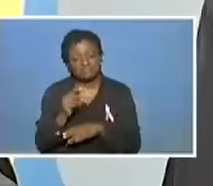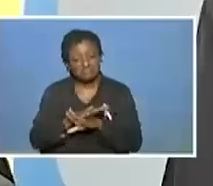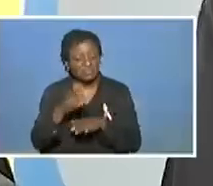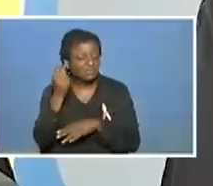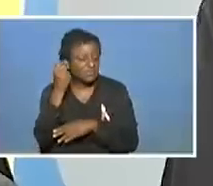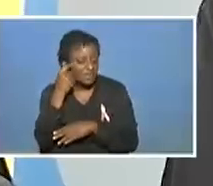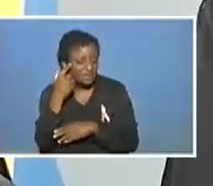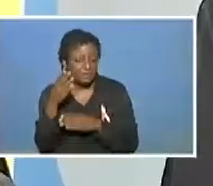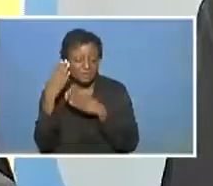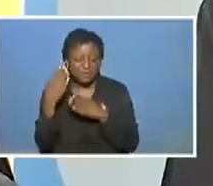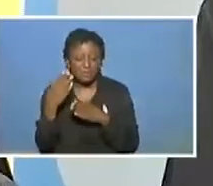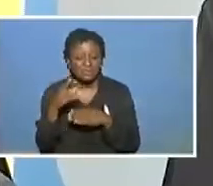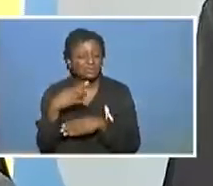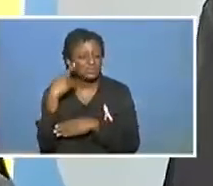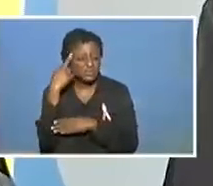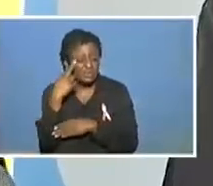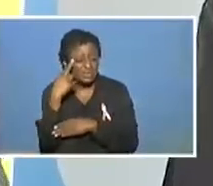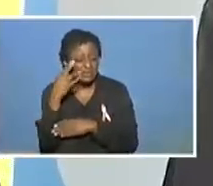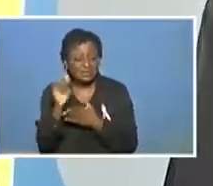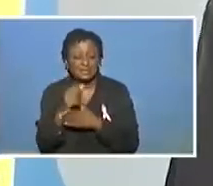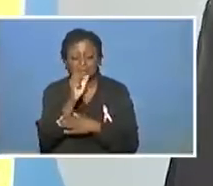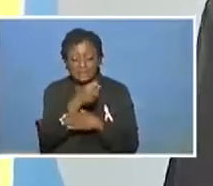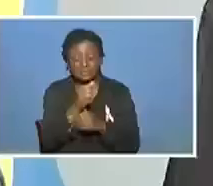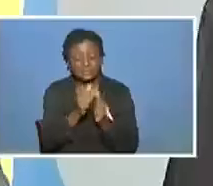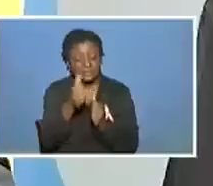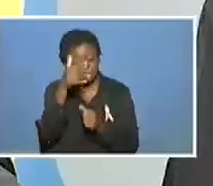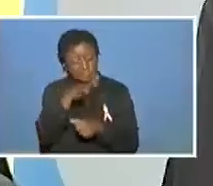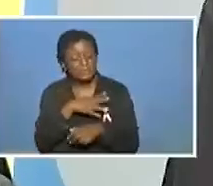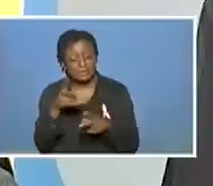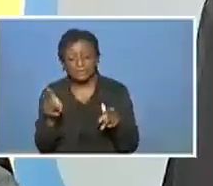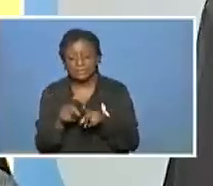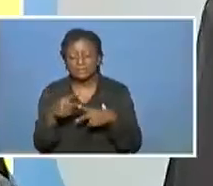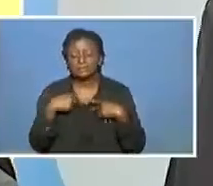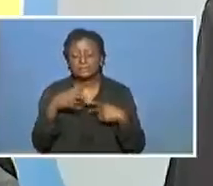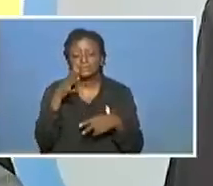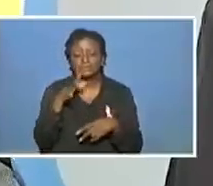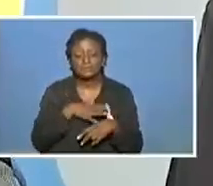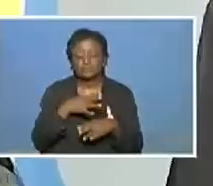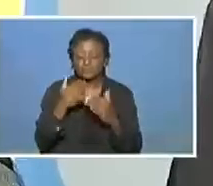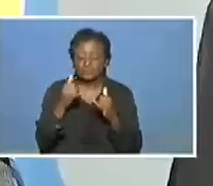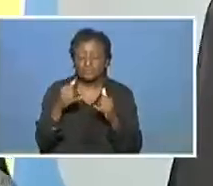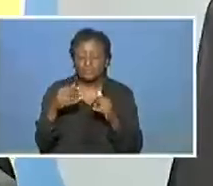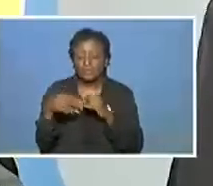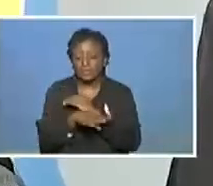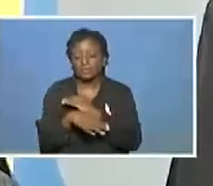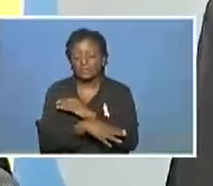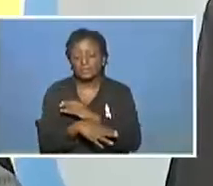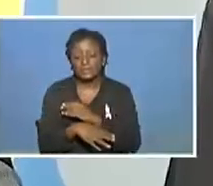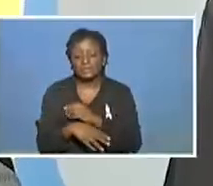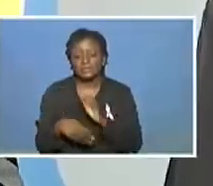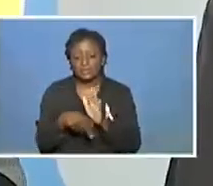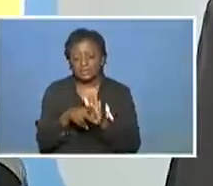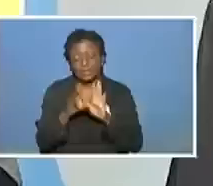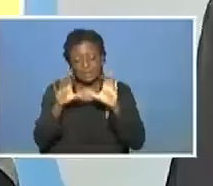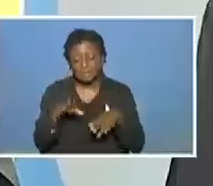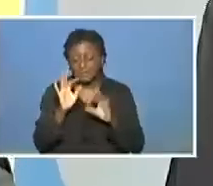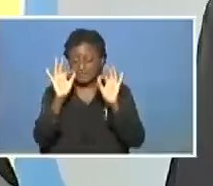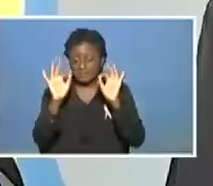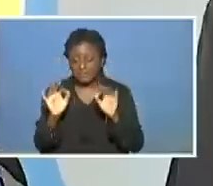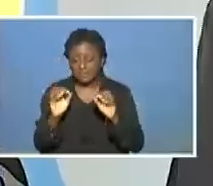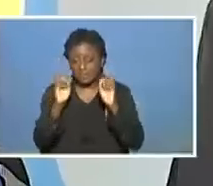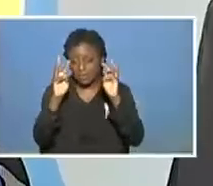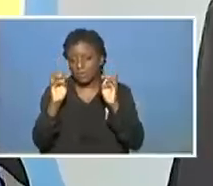think the Bahamas realizes that, yes, with the men, they also have women who are playing beach soccer, and they can be fantastic and wowing just like the